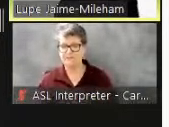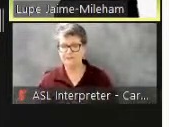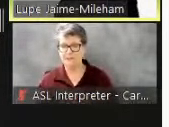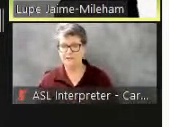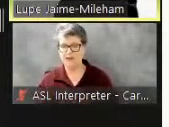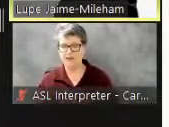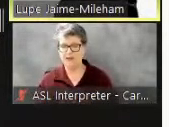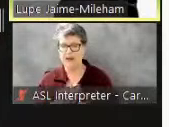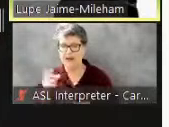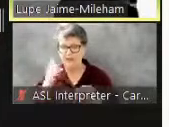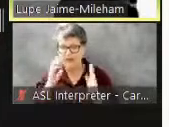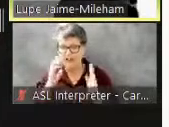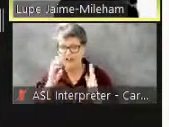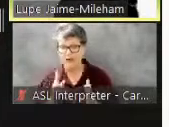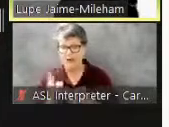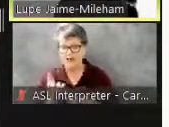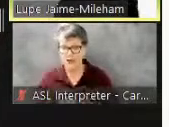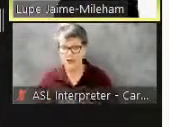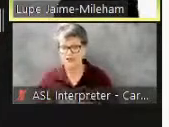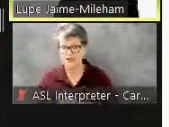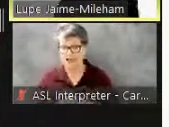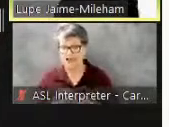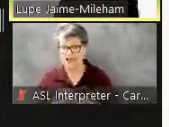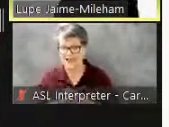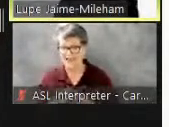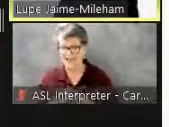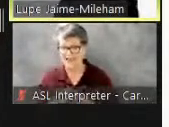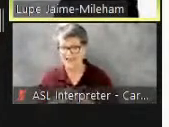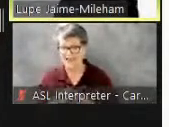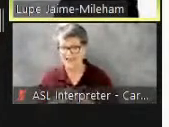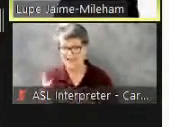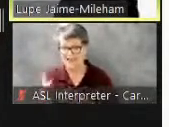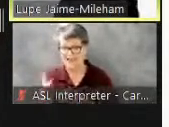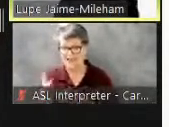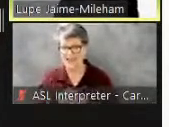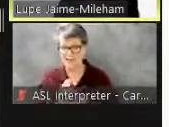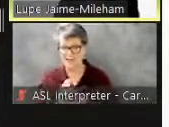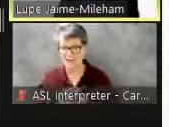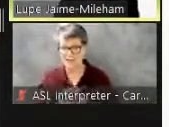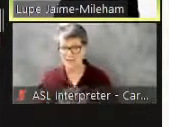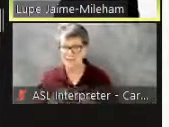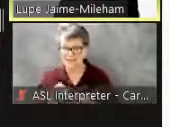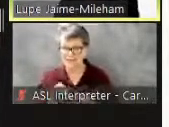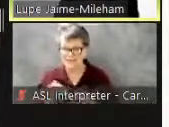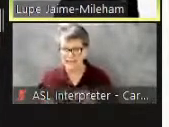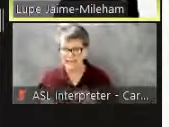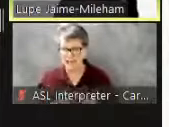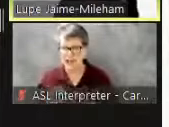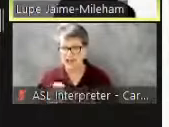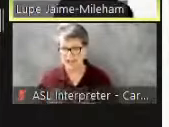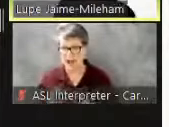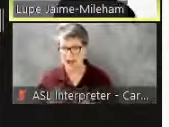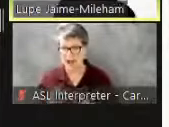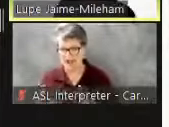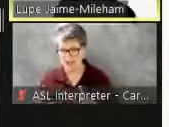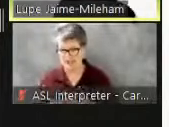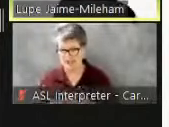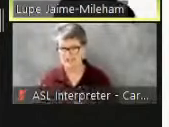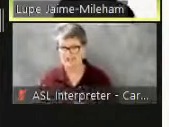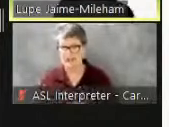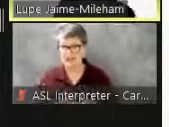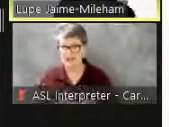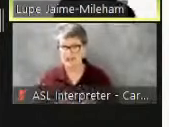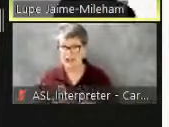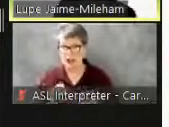The governor has included an expansion of PK in his budget, but has delayed childcare expansion. As a